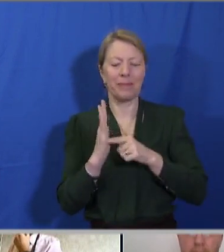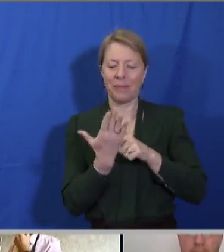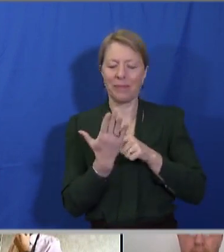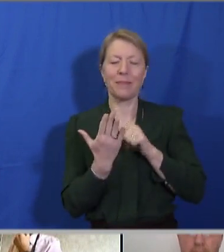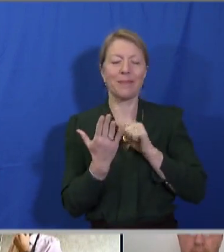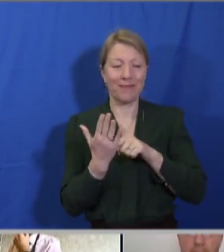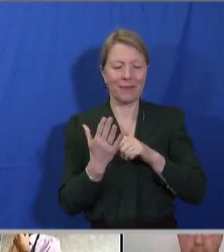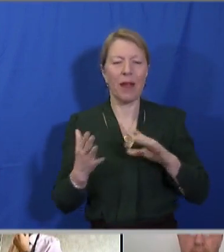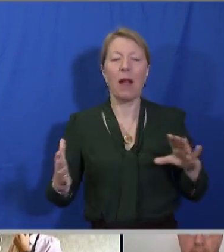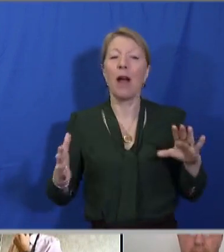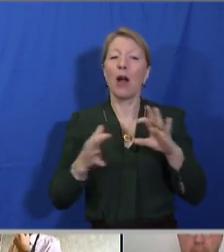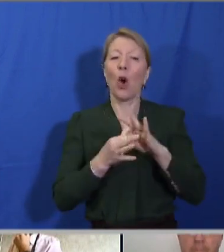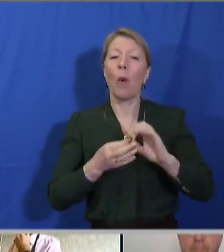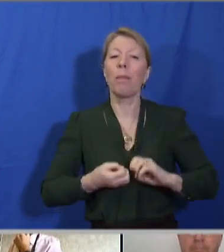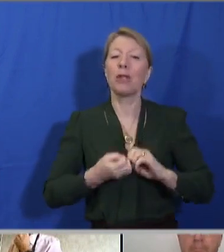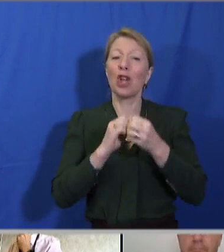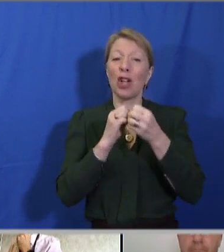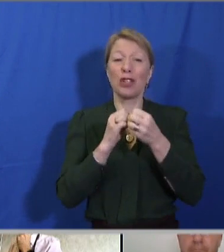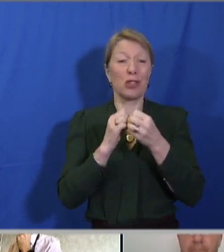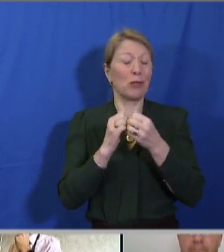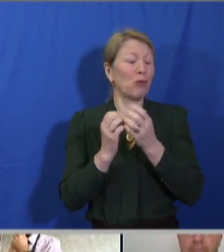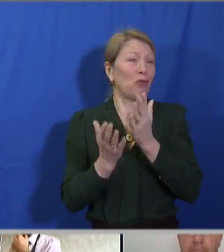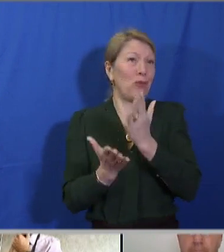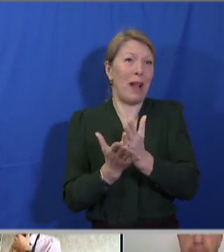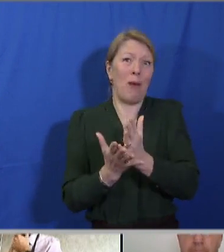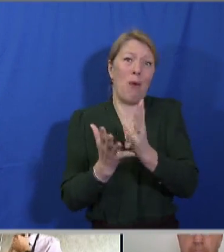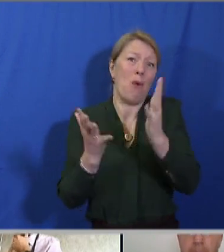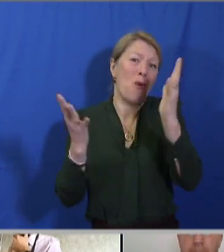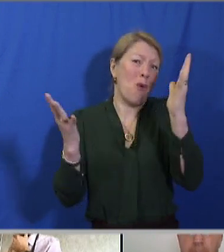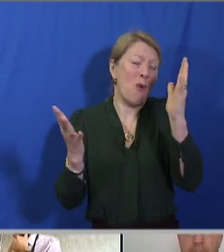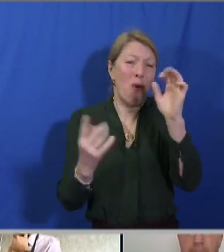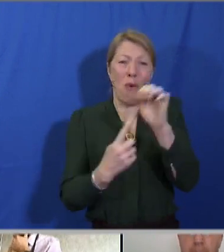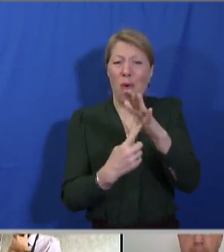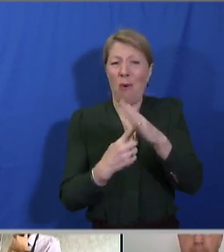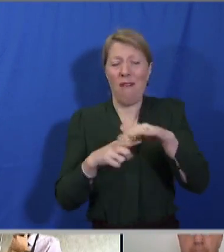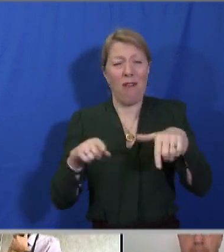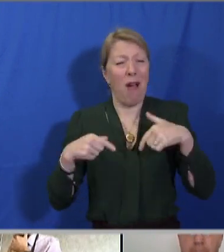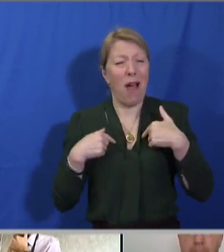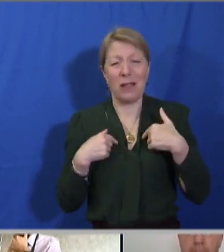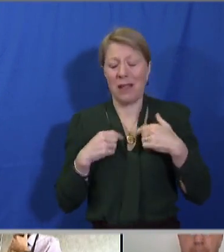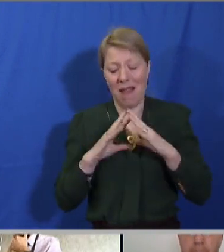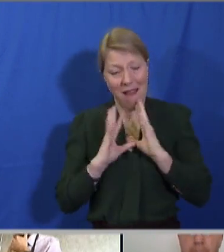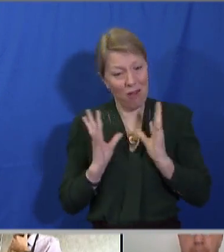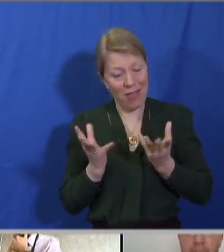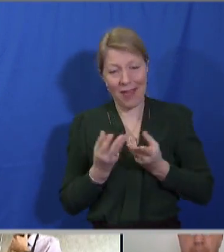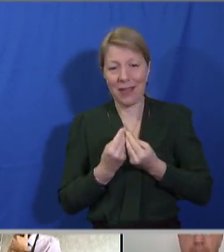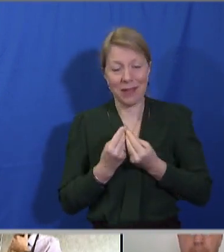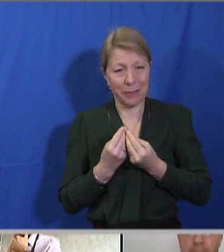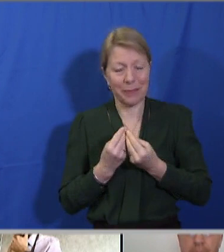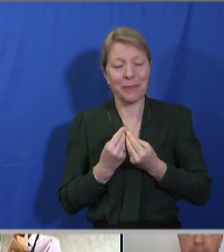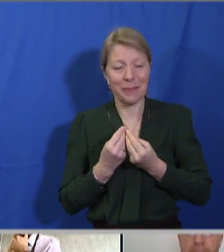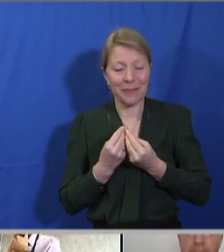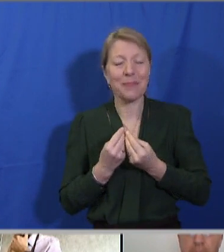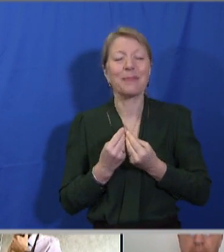Co-production, I mean, as you'll be aware, goes through the heart of the overall transformation agenda. We primarily, I